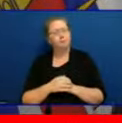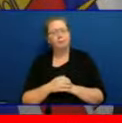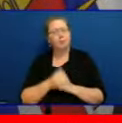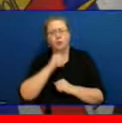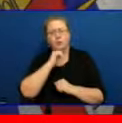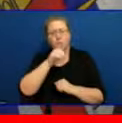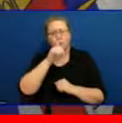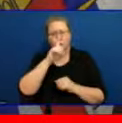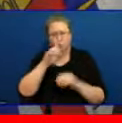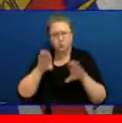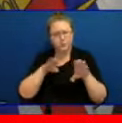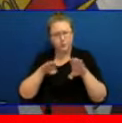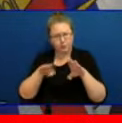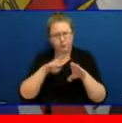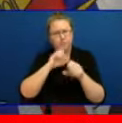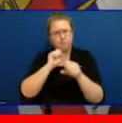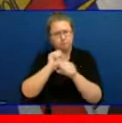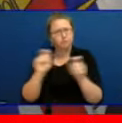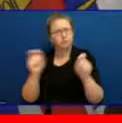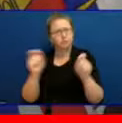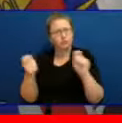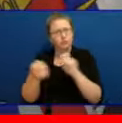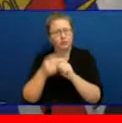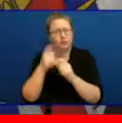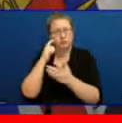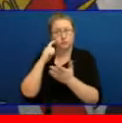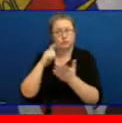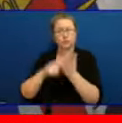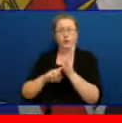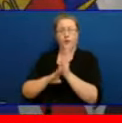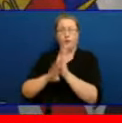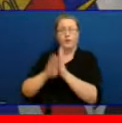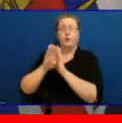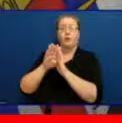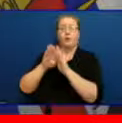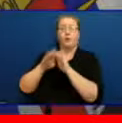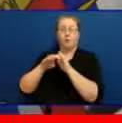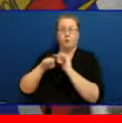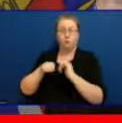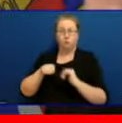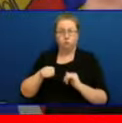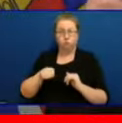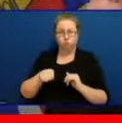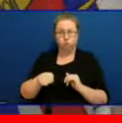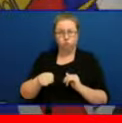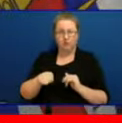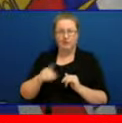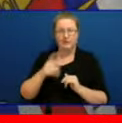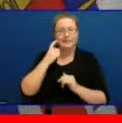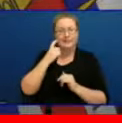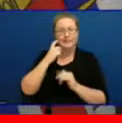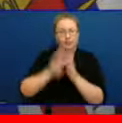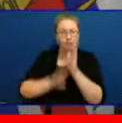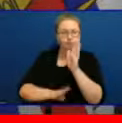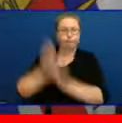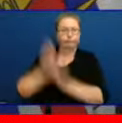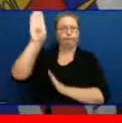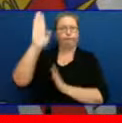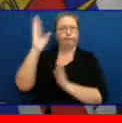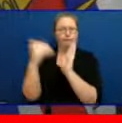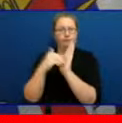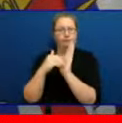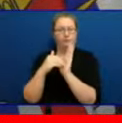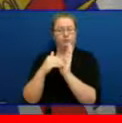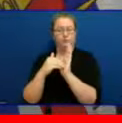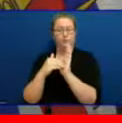that behavior has not improved. What we saw was a decreasing in our curve, and then in the last couple of weeks, a rapid